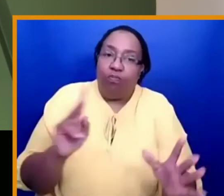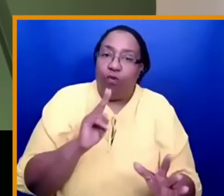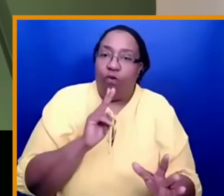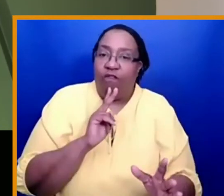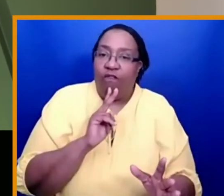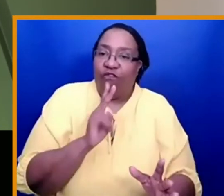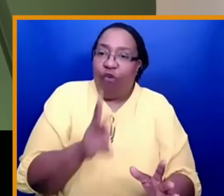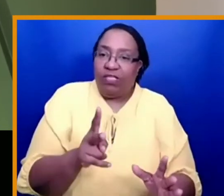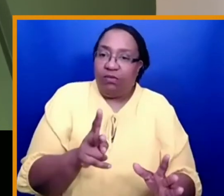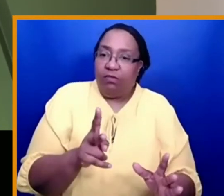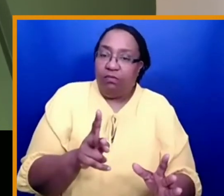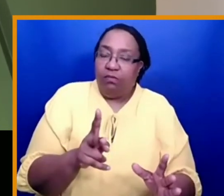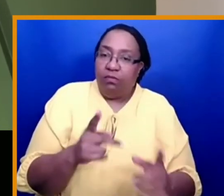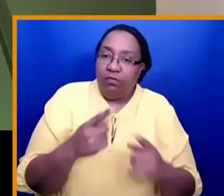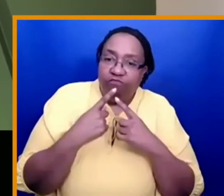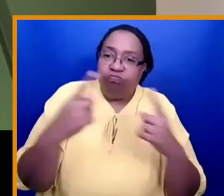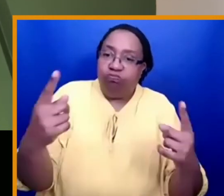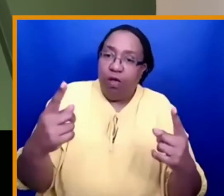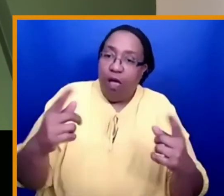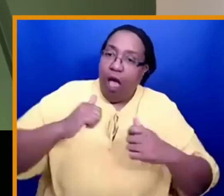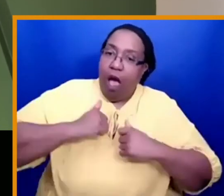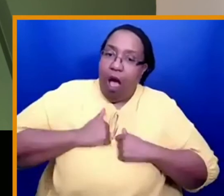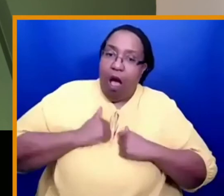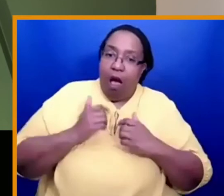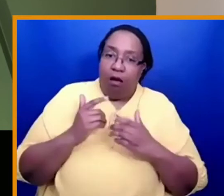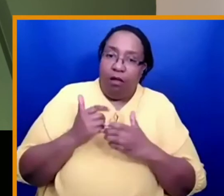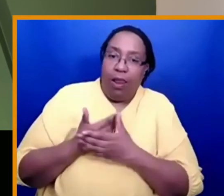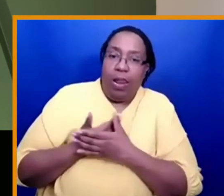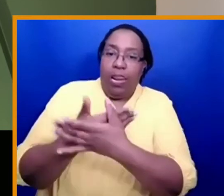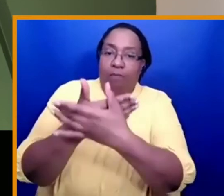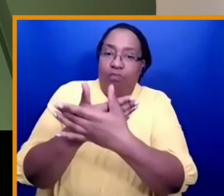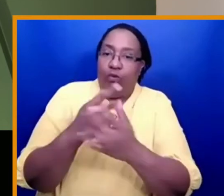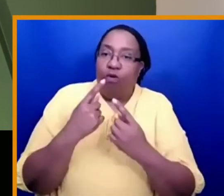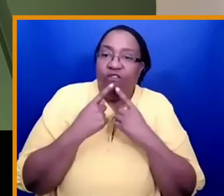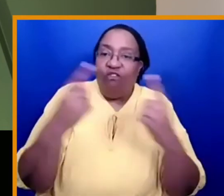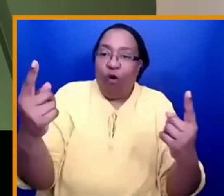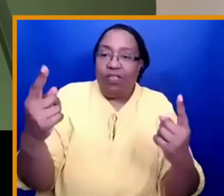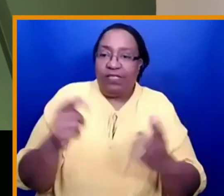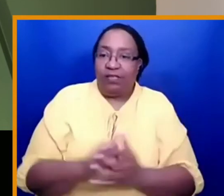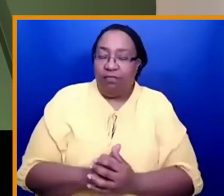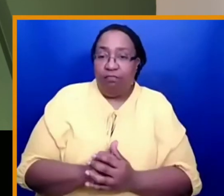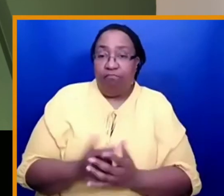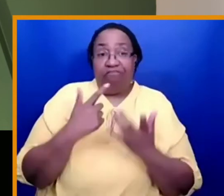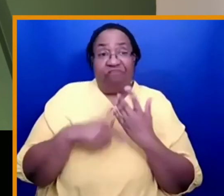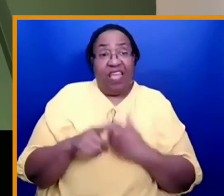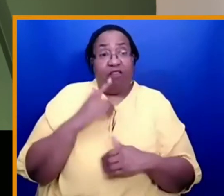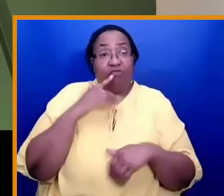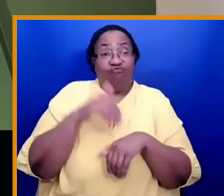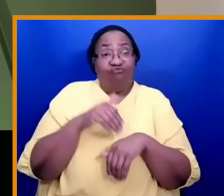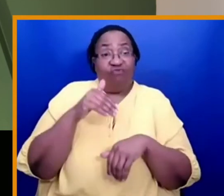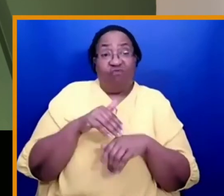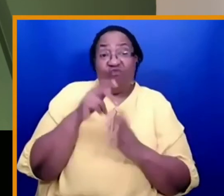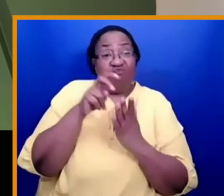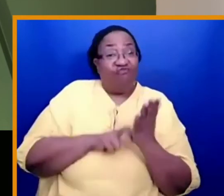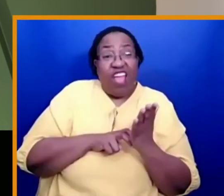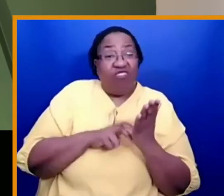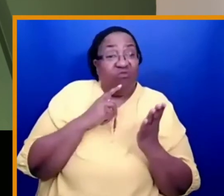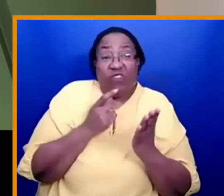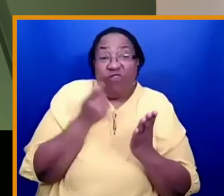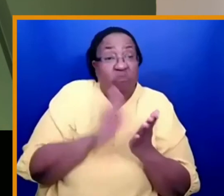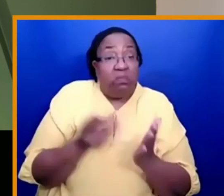issues around criminal records were completely unknown to me. It was just not something I was aware of. I didn't know that, for example,